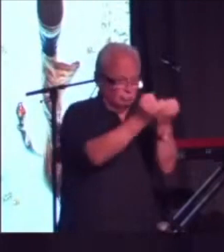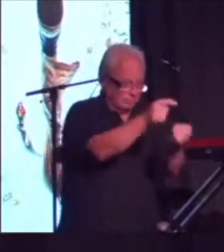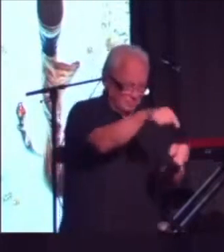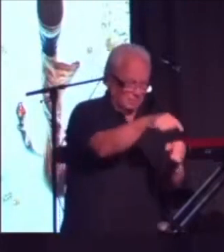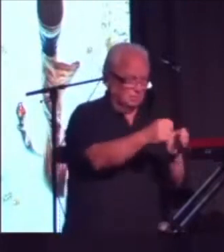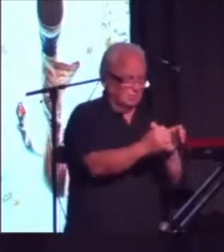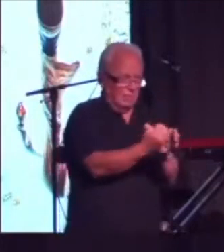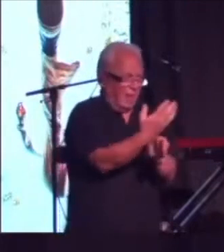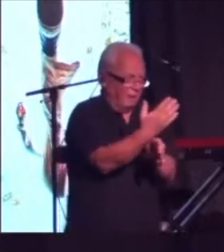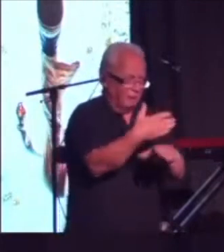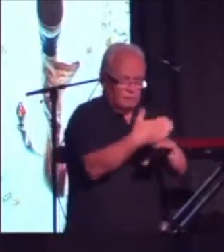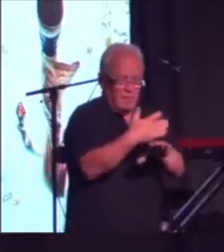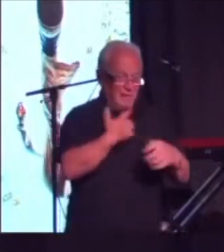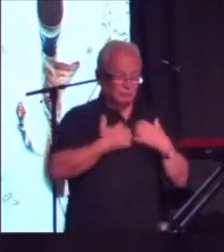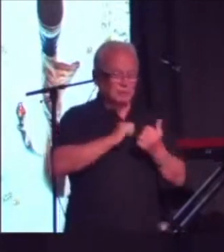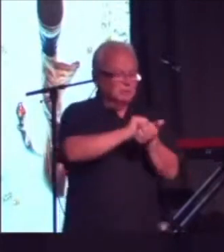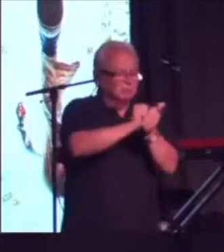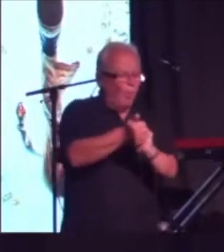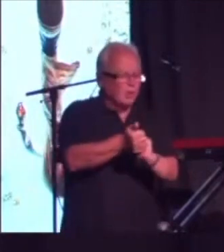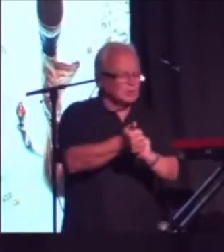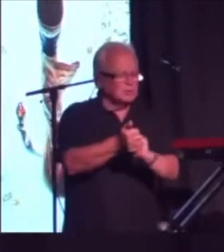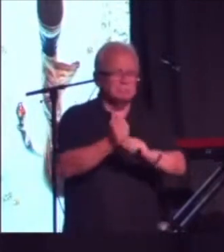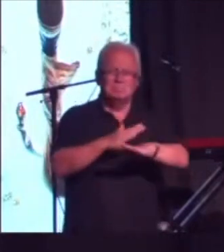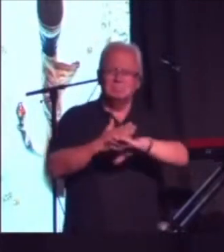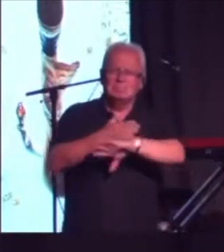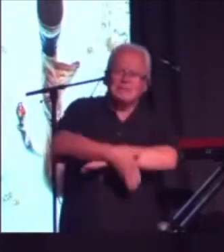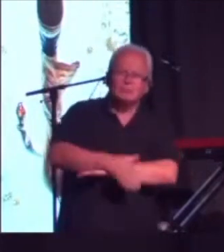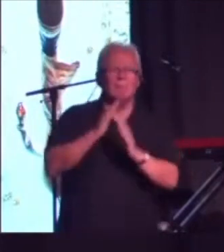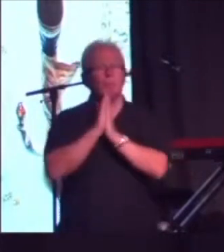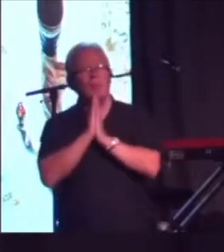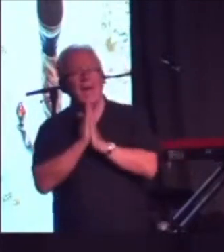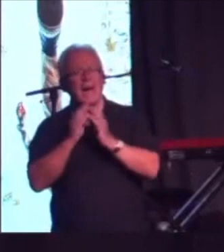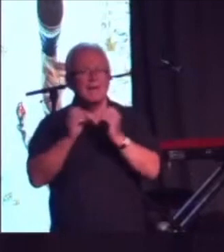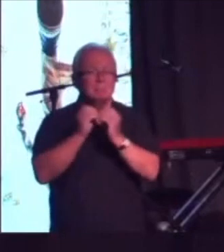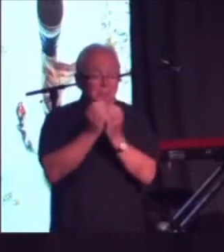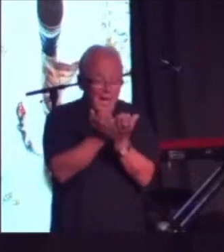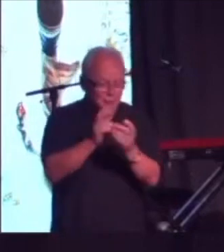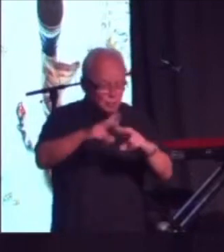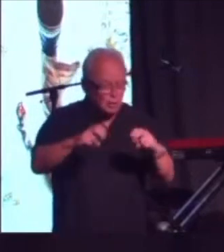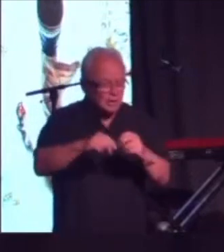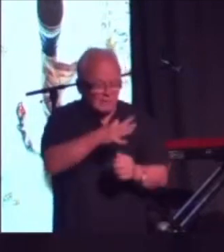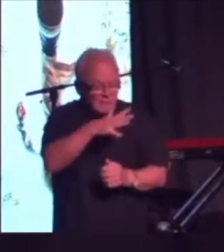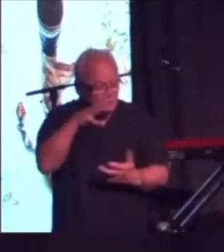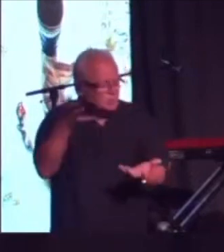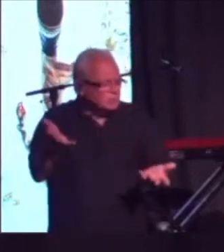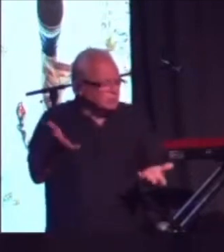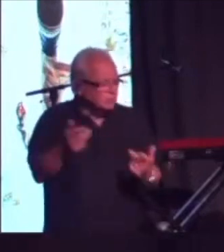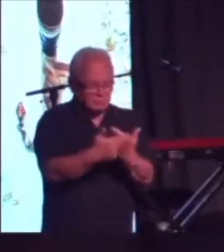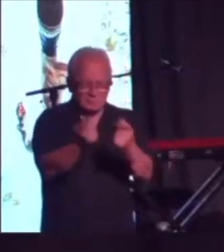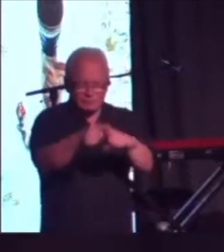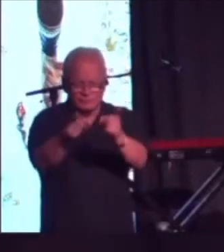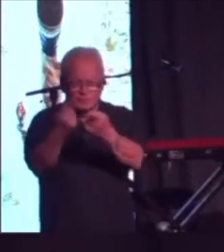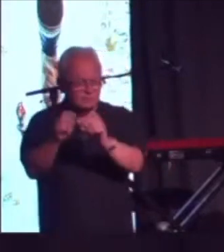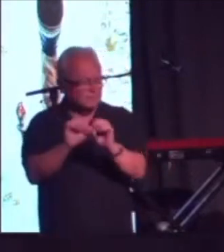life, around activities, interests, sports, ministry, prayer, Bible study, farmers. It's an uprising